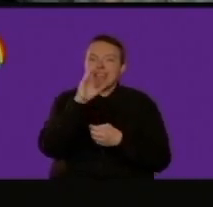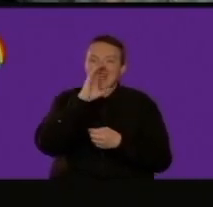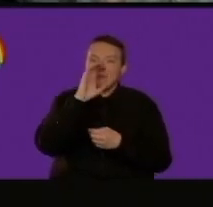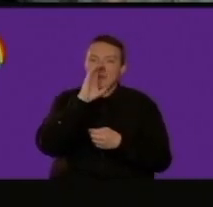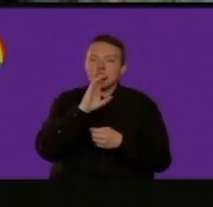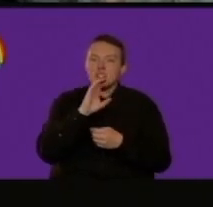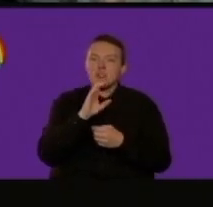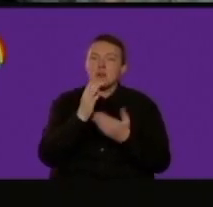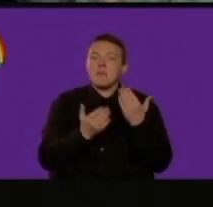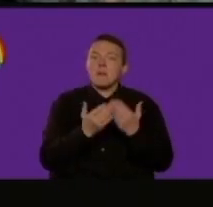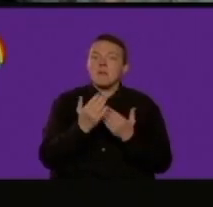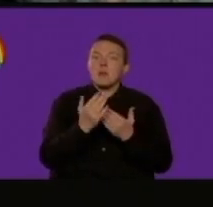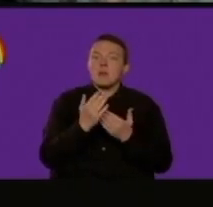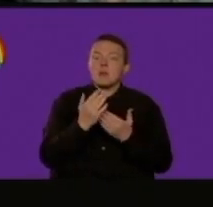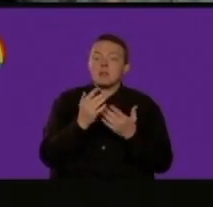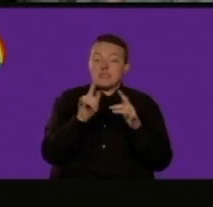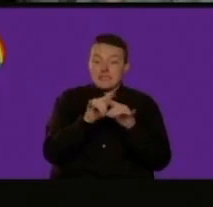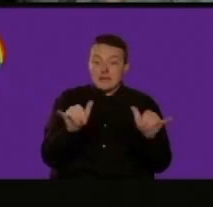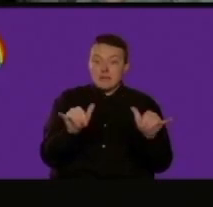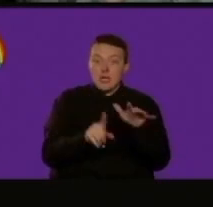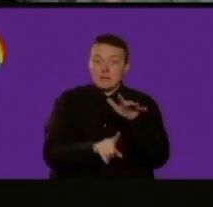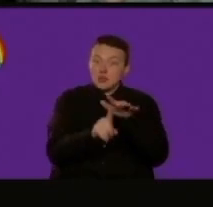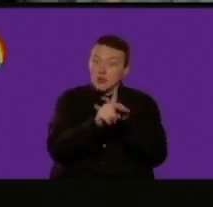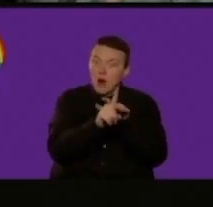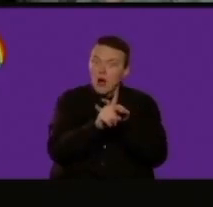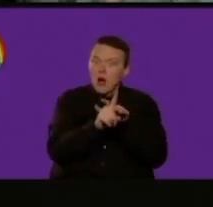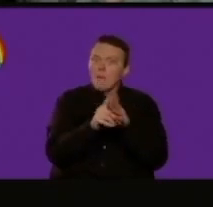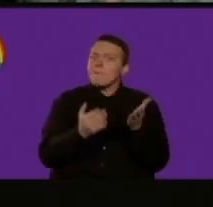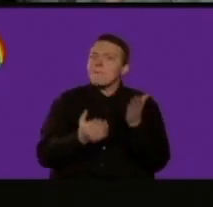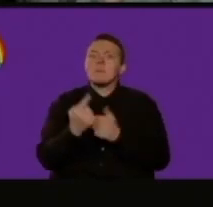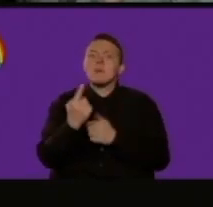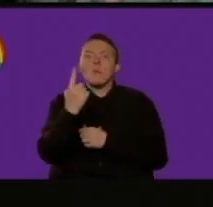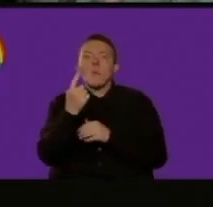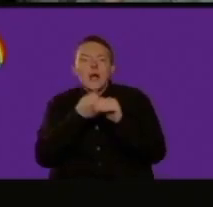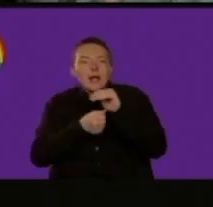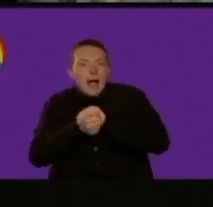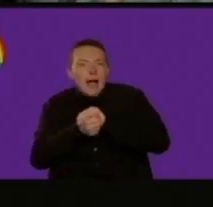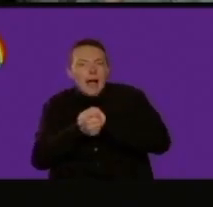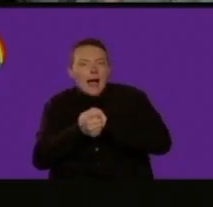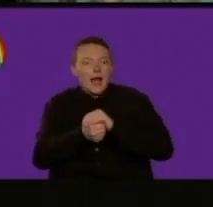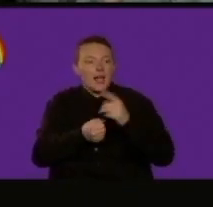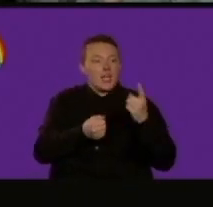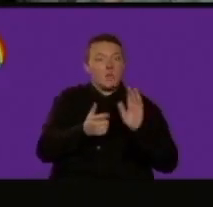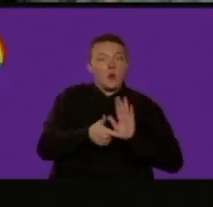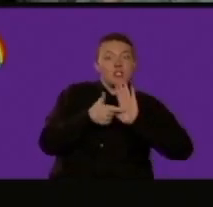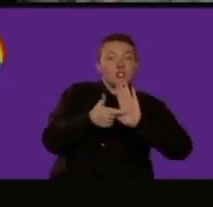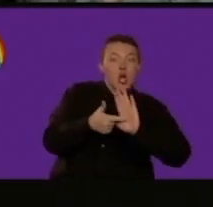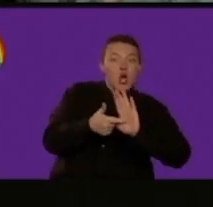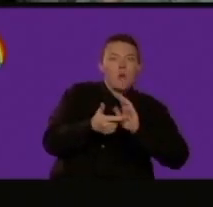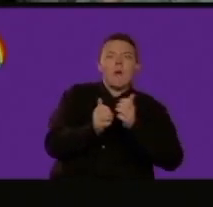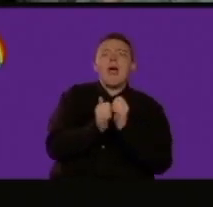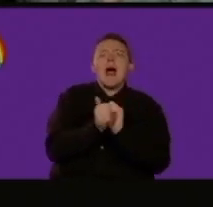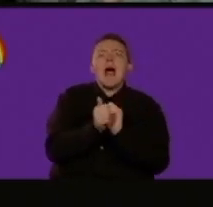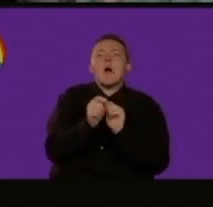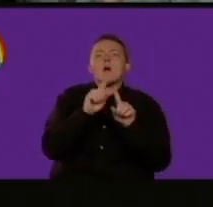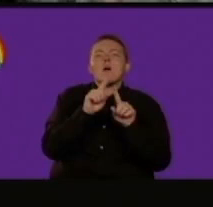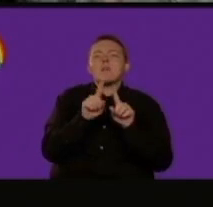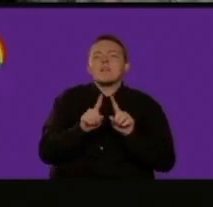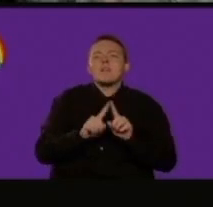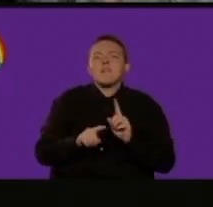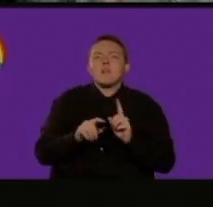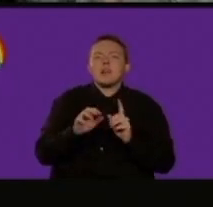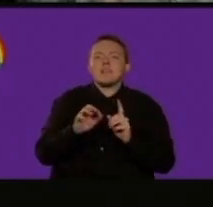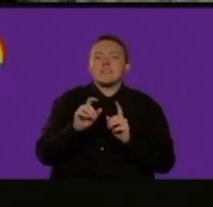always says, I get distracted. They use the they pronouns.